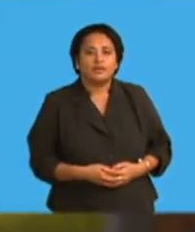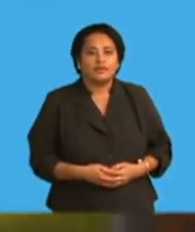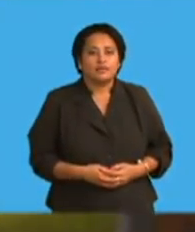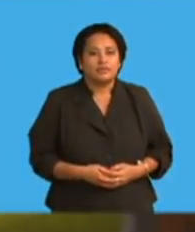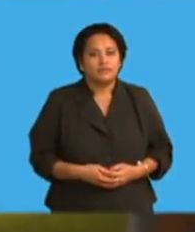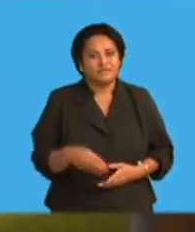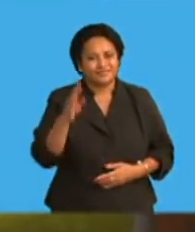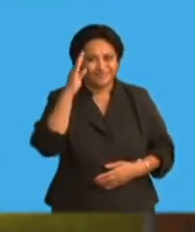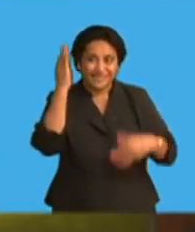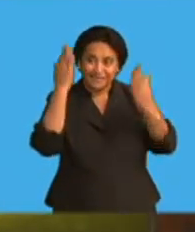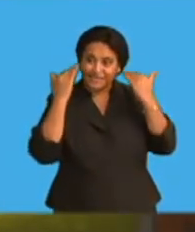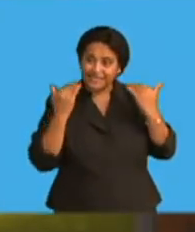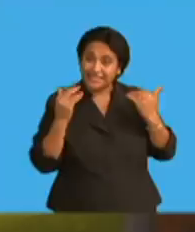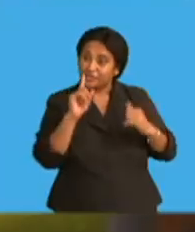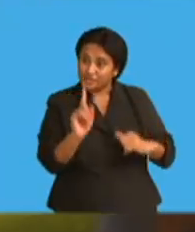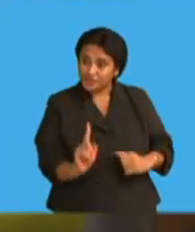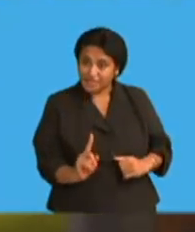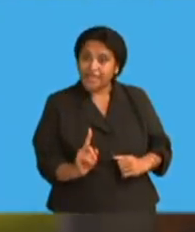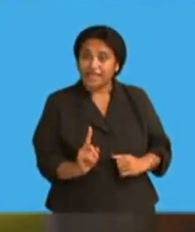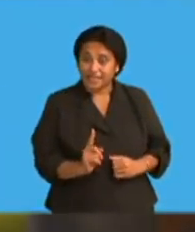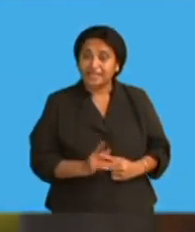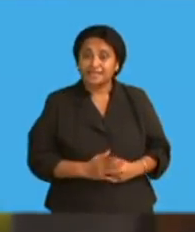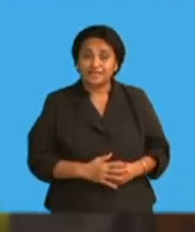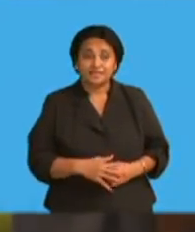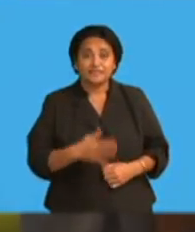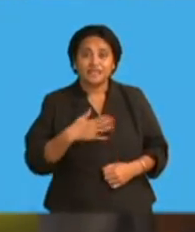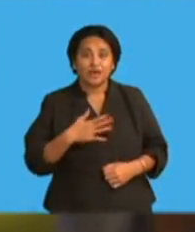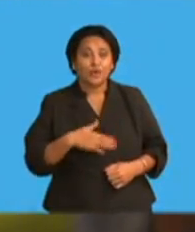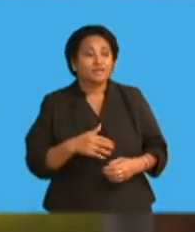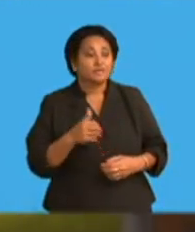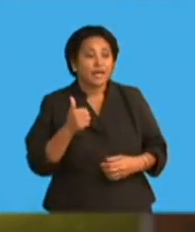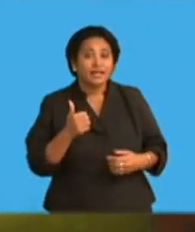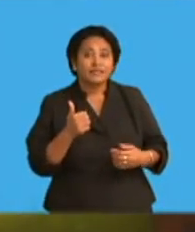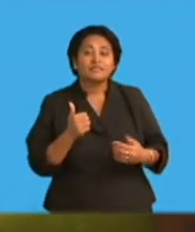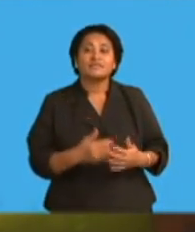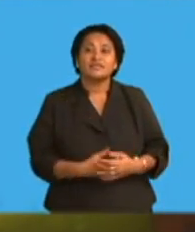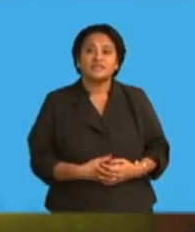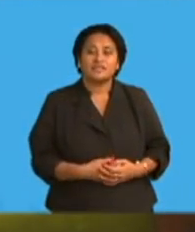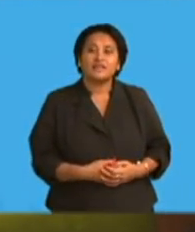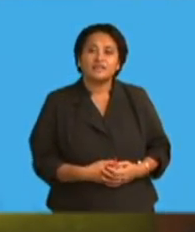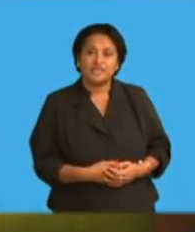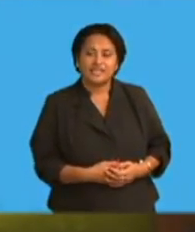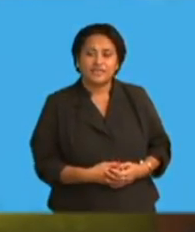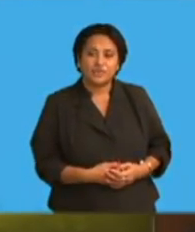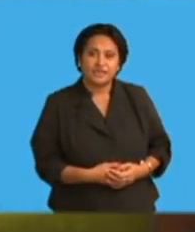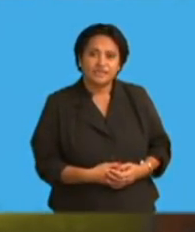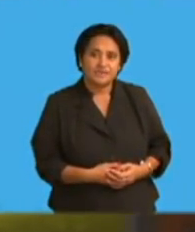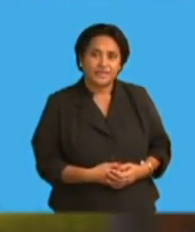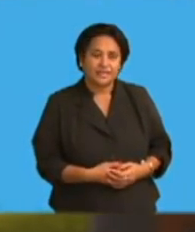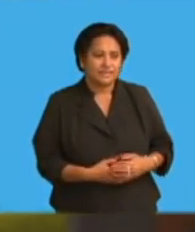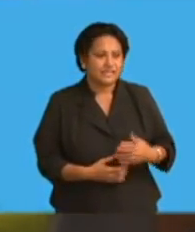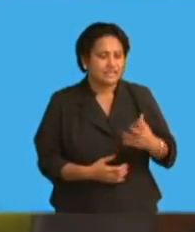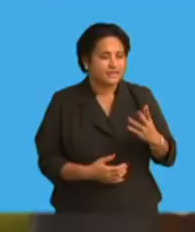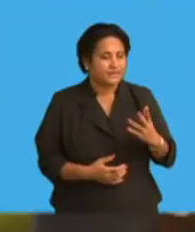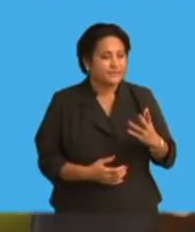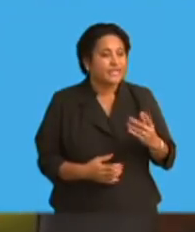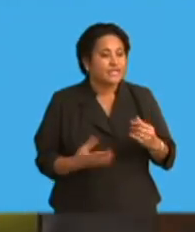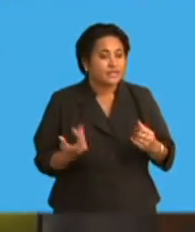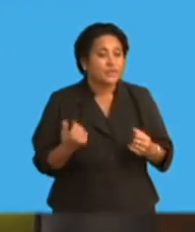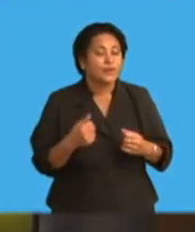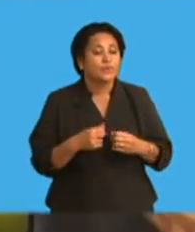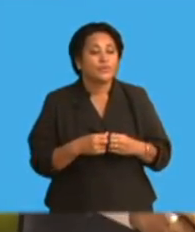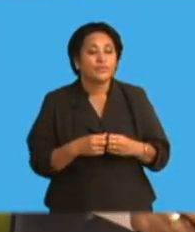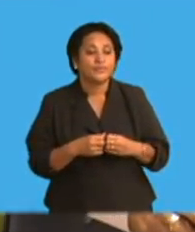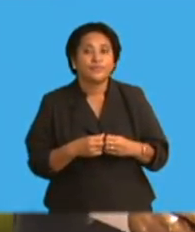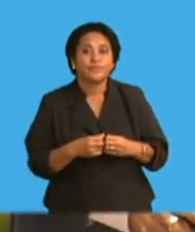course, again, I just want to get back to the homogenization thing. How we have, when you homogenize, you have all the elitism, etc. Look what